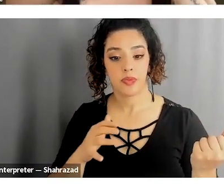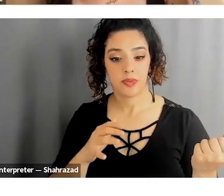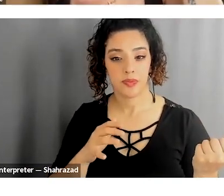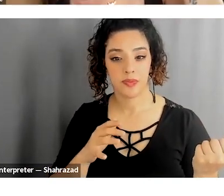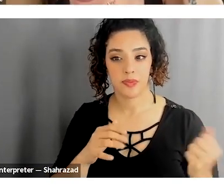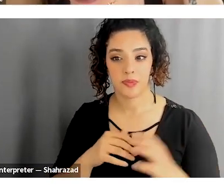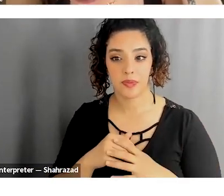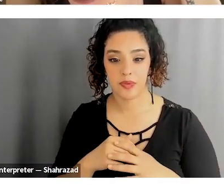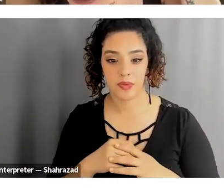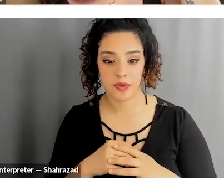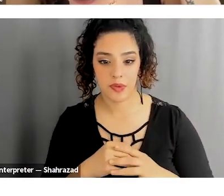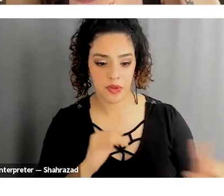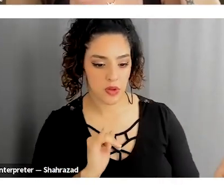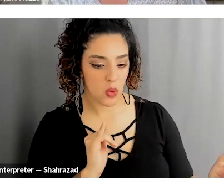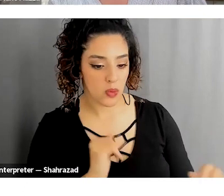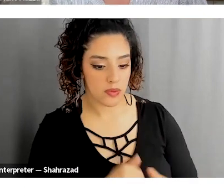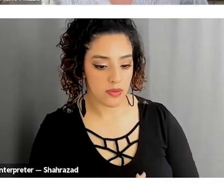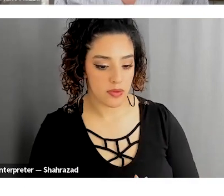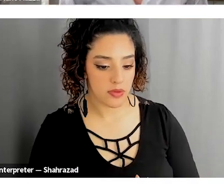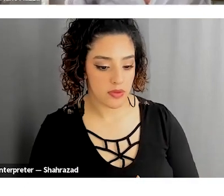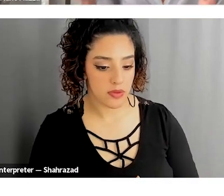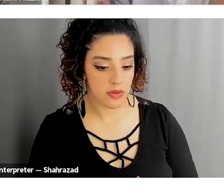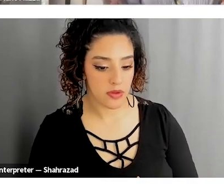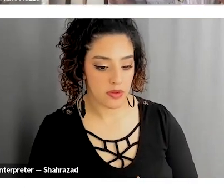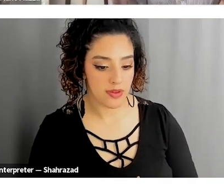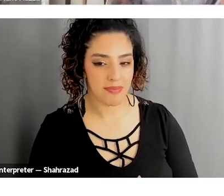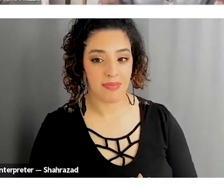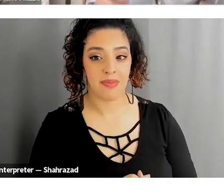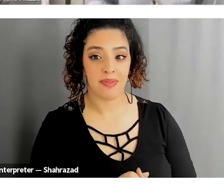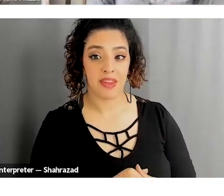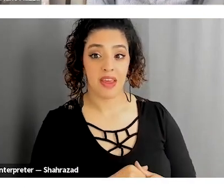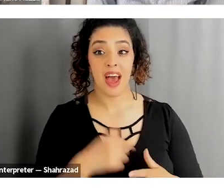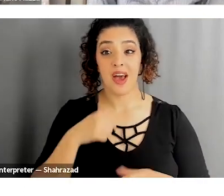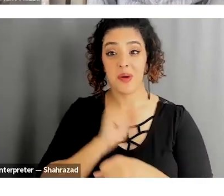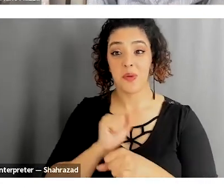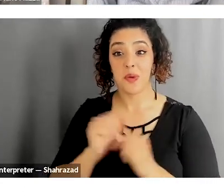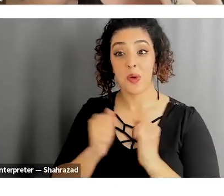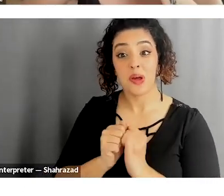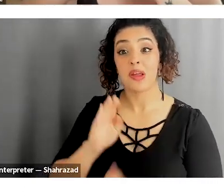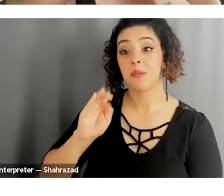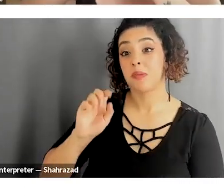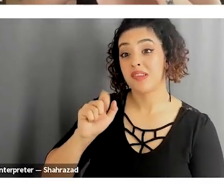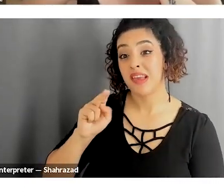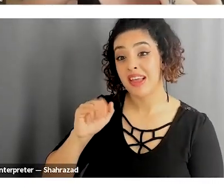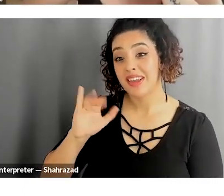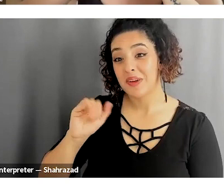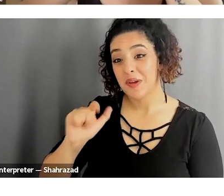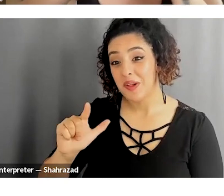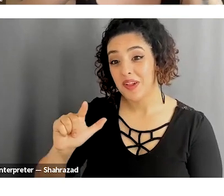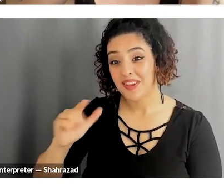Oh yeah. Oh, bad. Botanical. I logged into my other. I work with Botanical Colors, so I logged into their Zoom by accident.